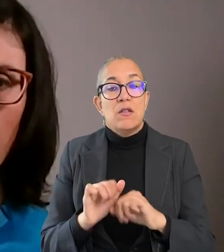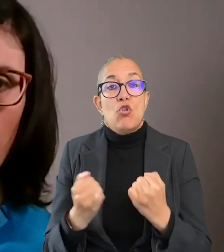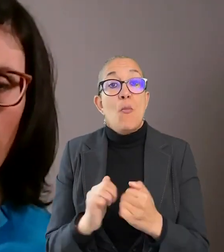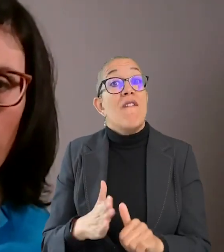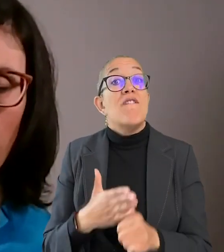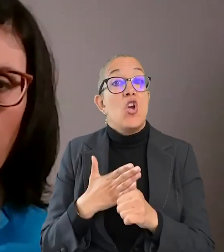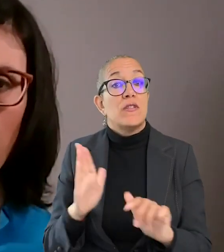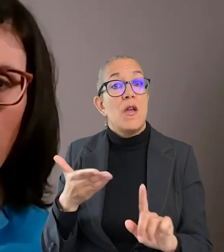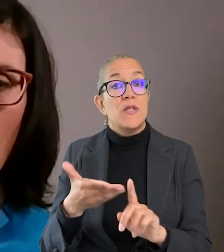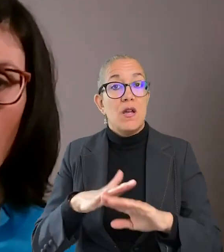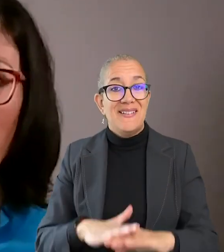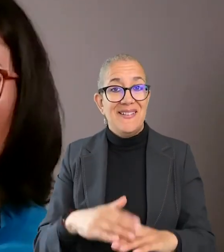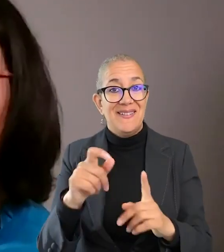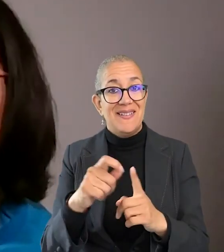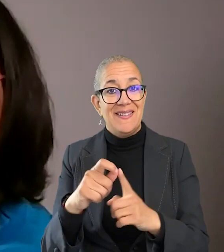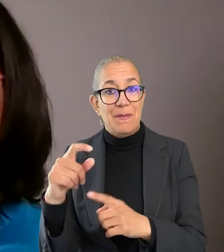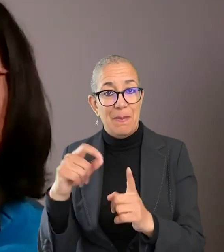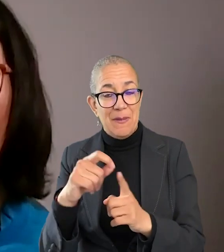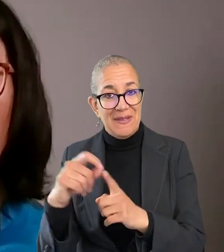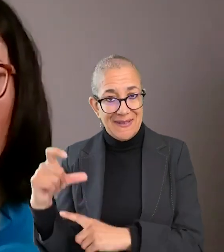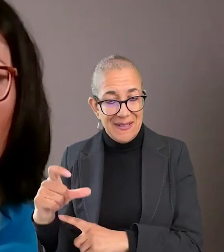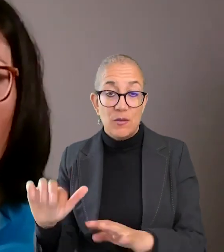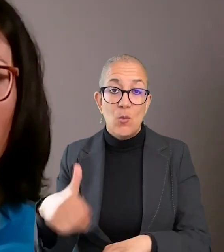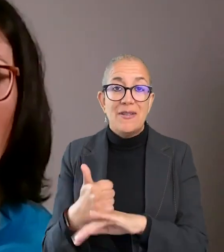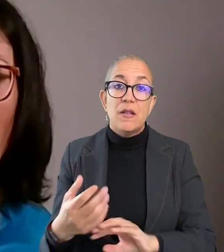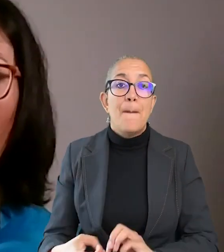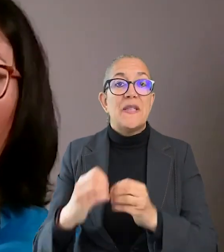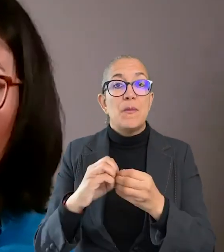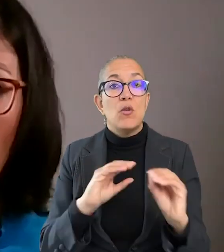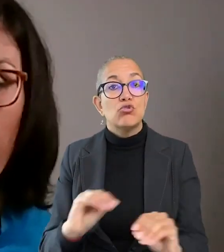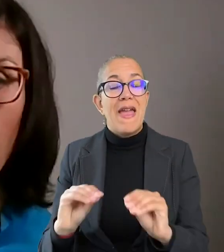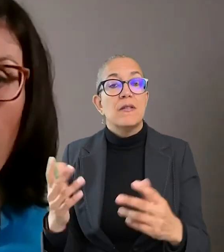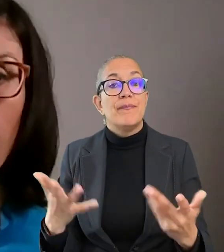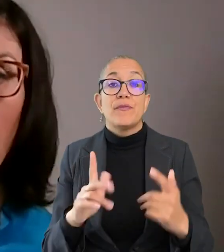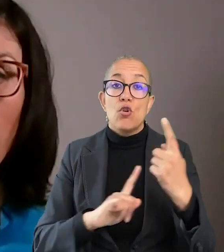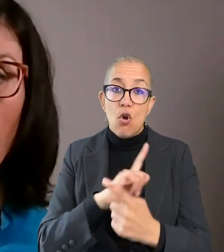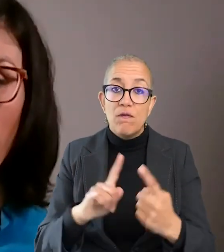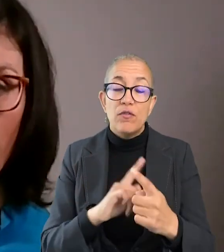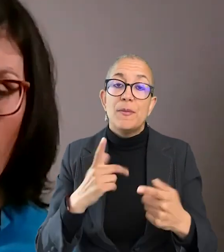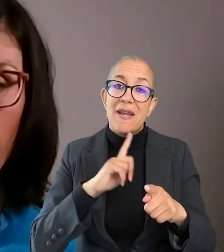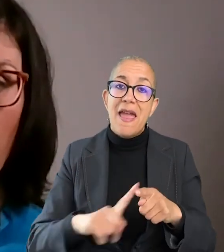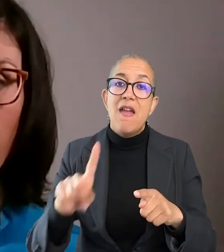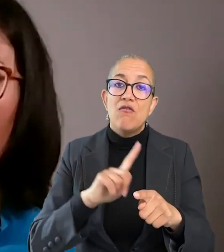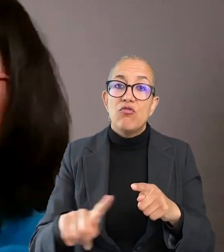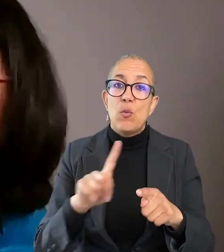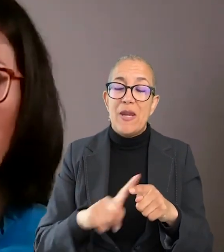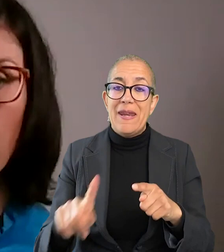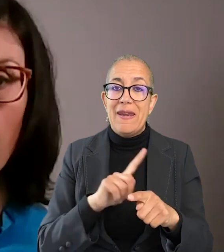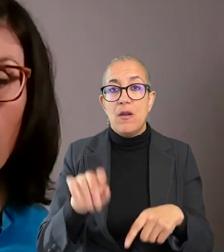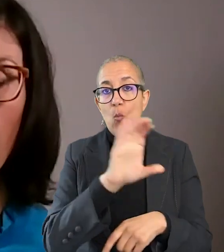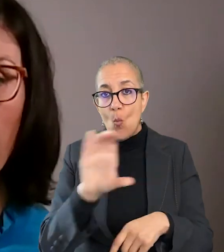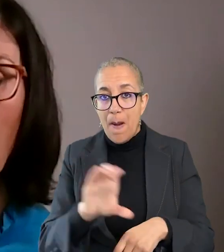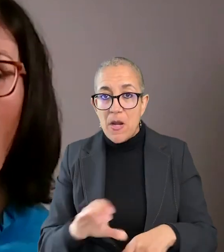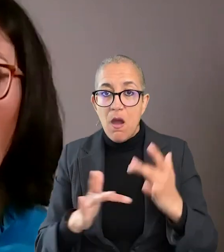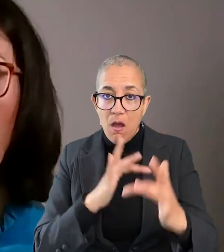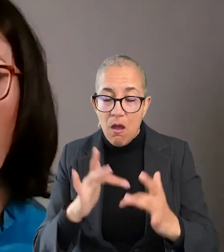first-time target seat PPCs. We set up bespoke training at conference. We had weekly webinars where throughout the election we kept in